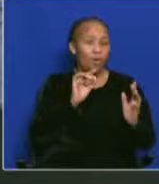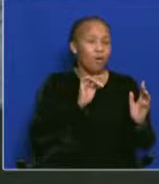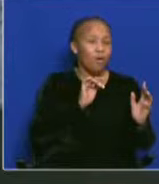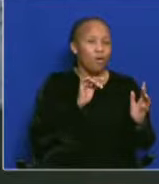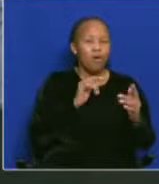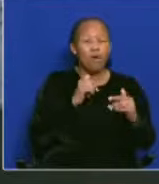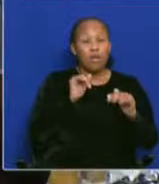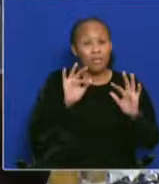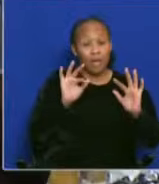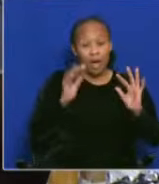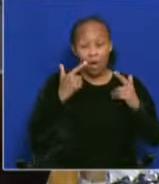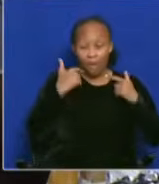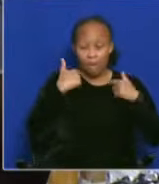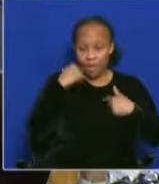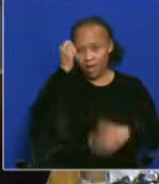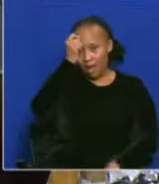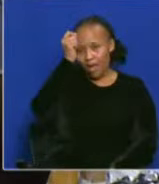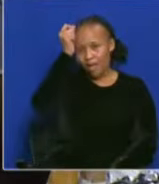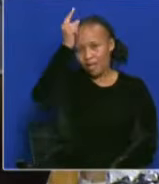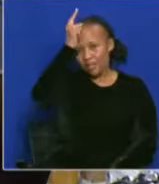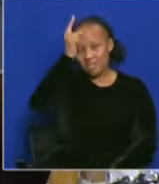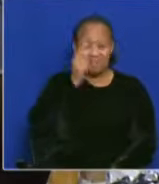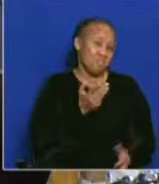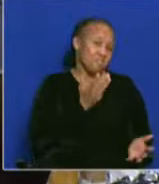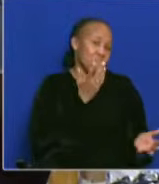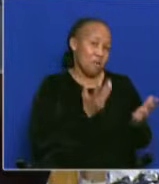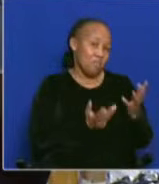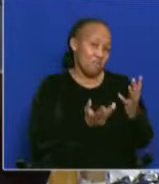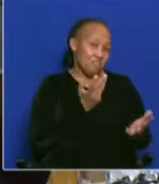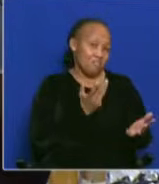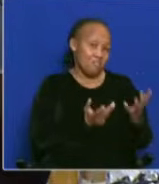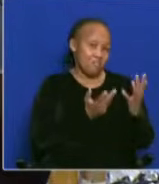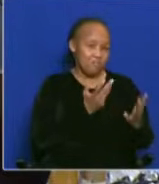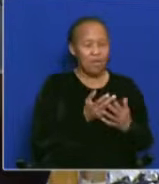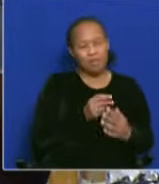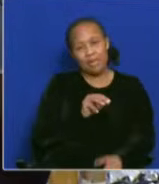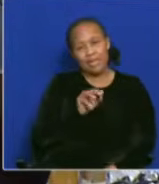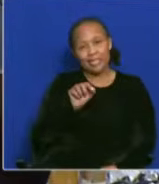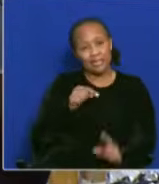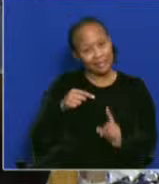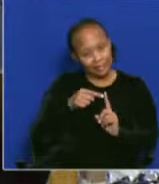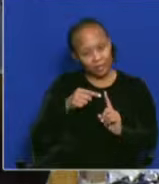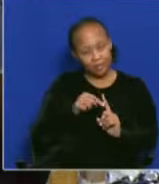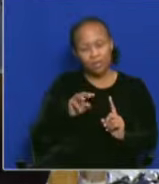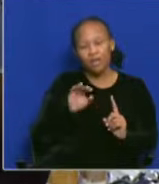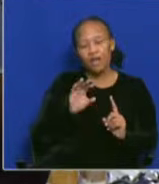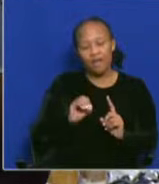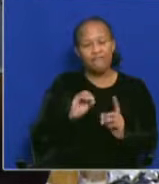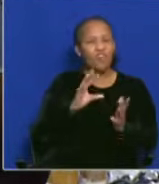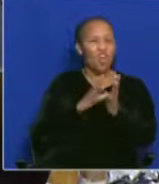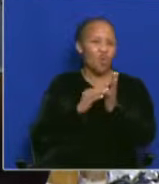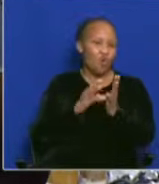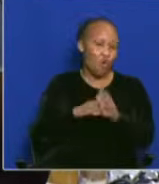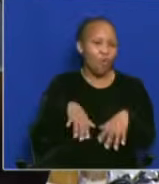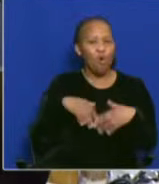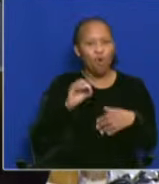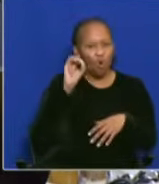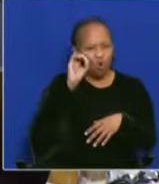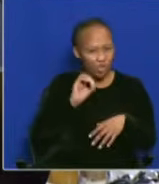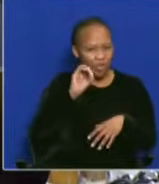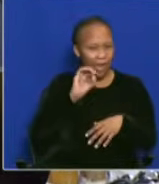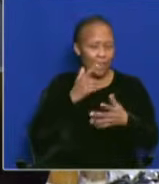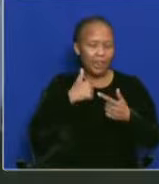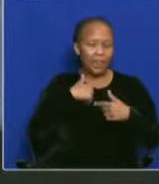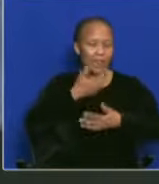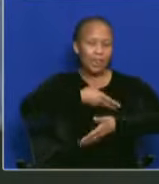Maybe he has a copy and not the original. I don't know. All I know is it wasn't